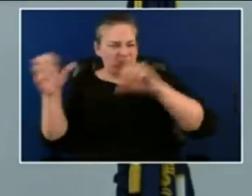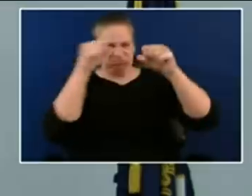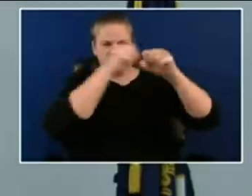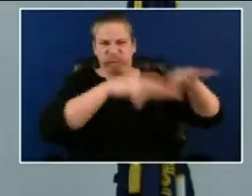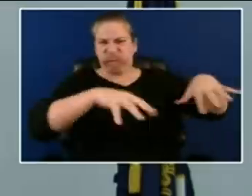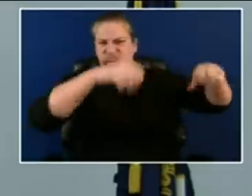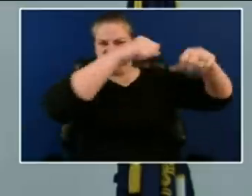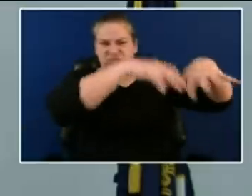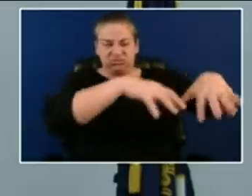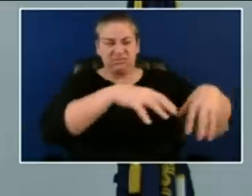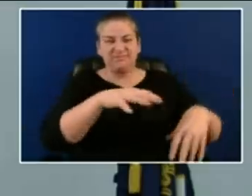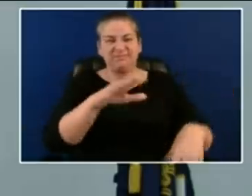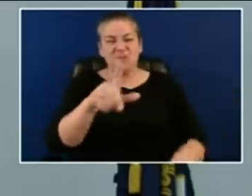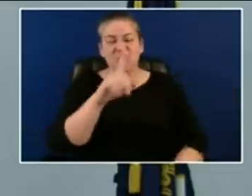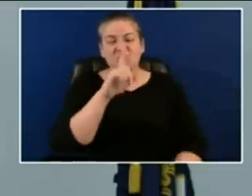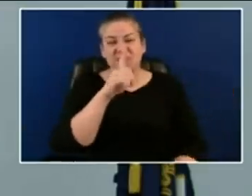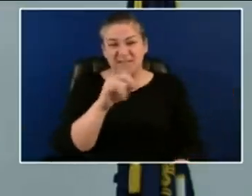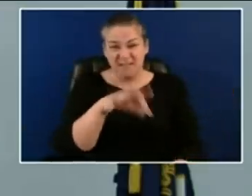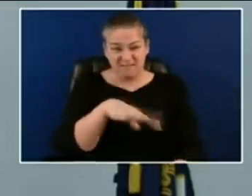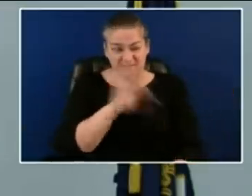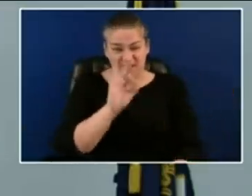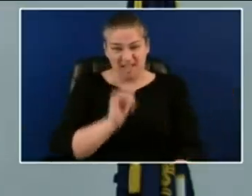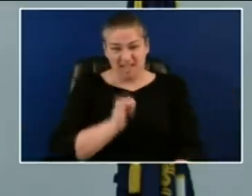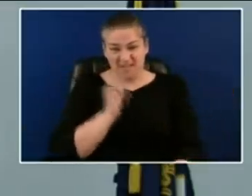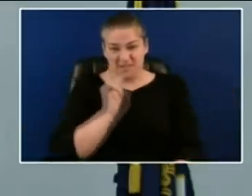found alive in it.